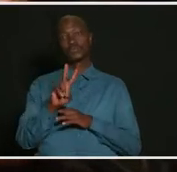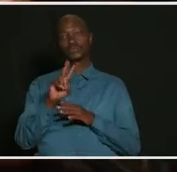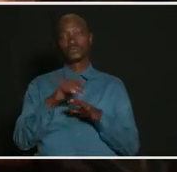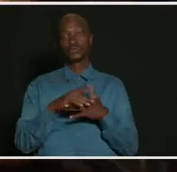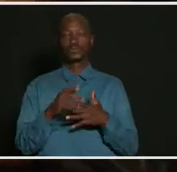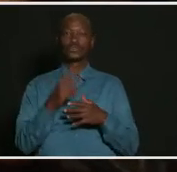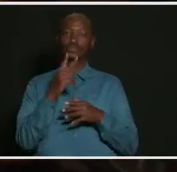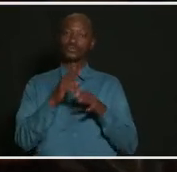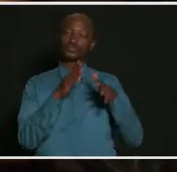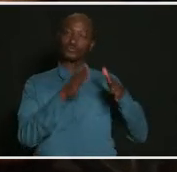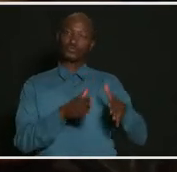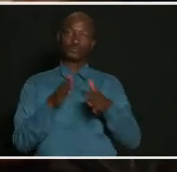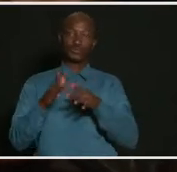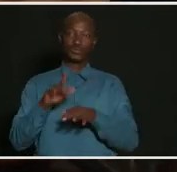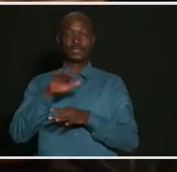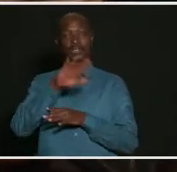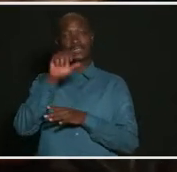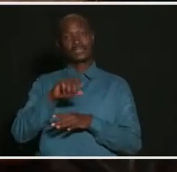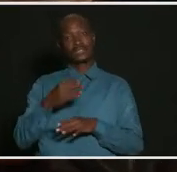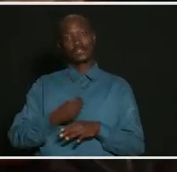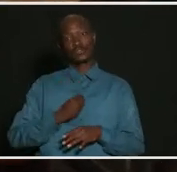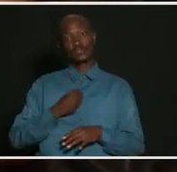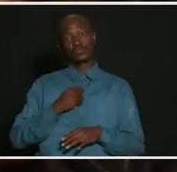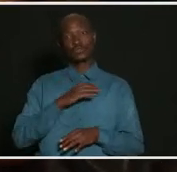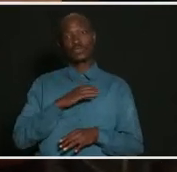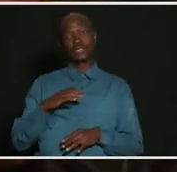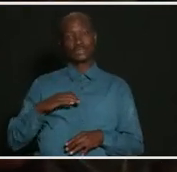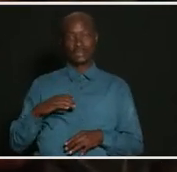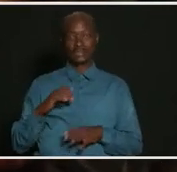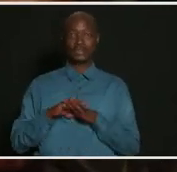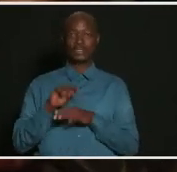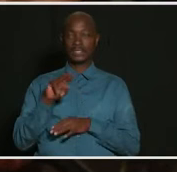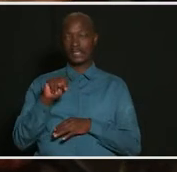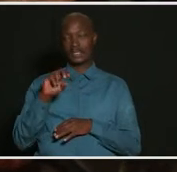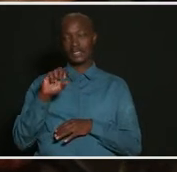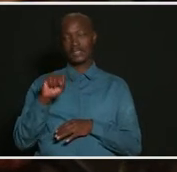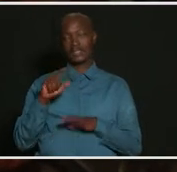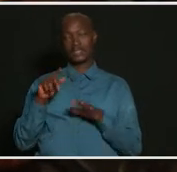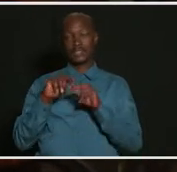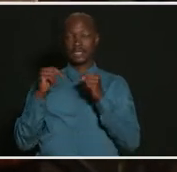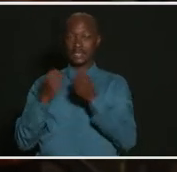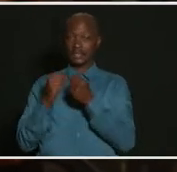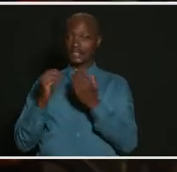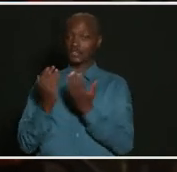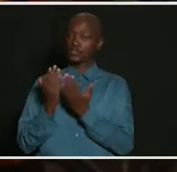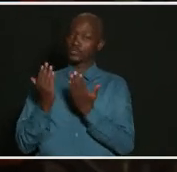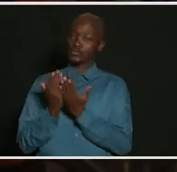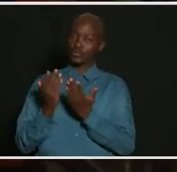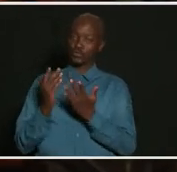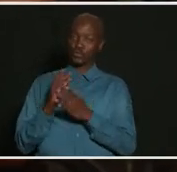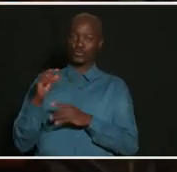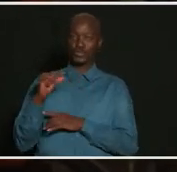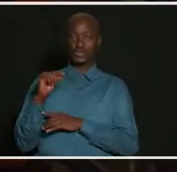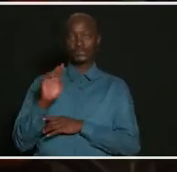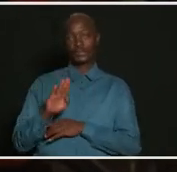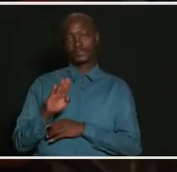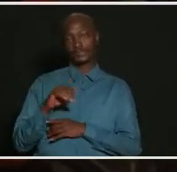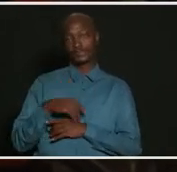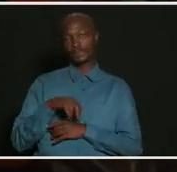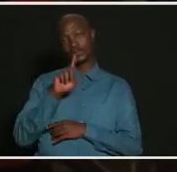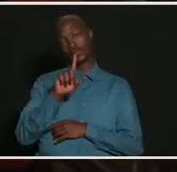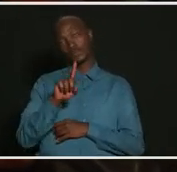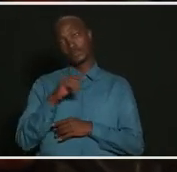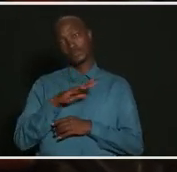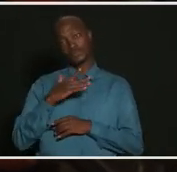stakeholders in the country the South African youth Council and the nasgp the National Association of school governing bodies one